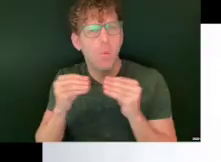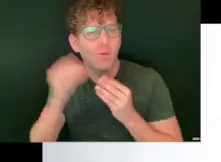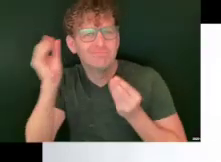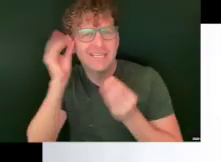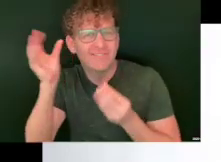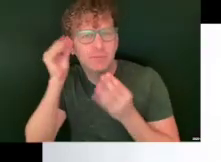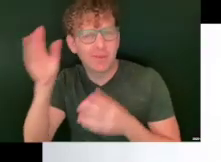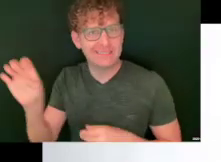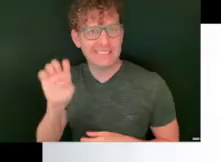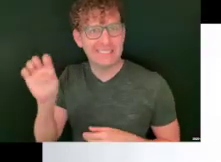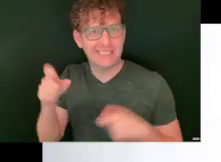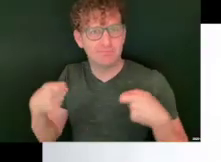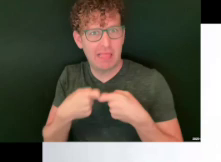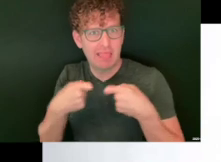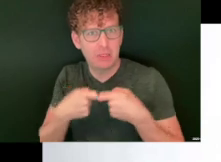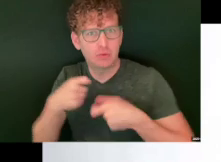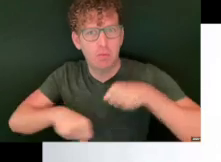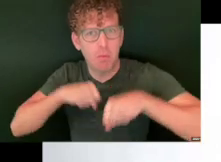Okay, thank you, everyone.